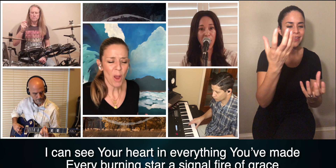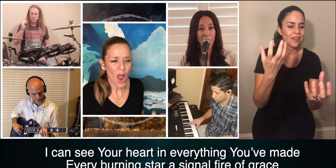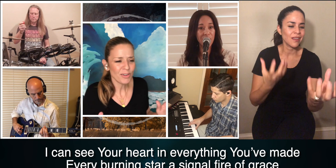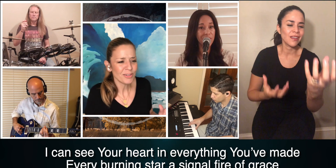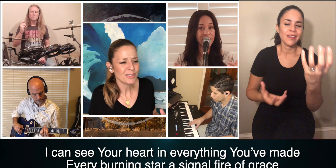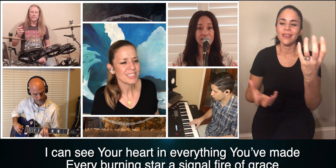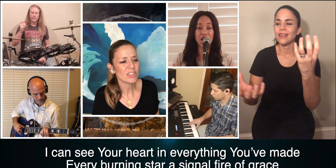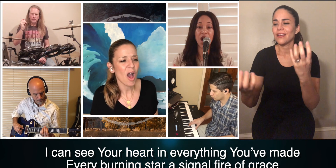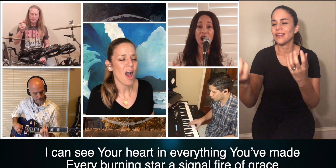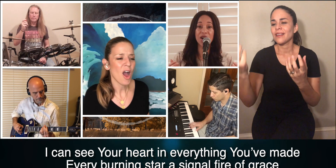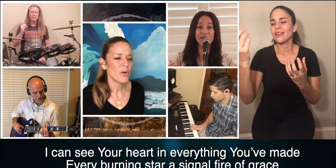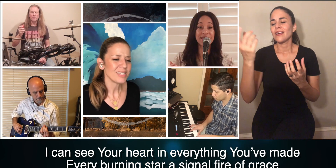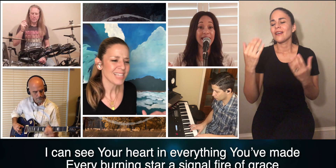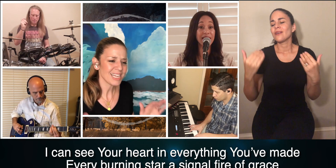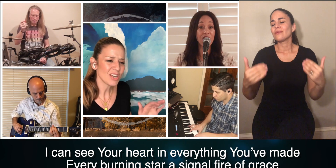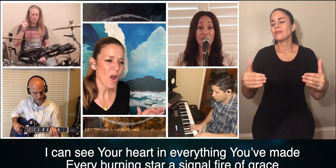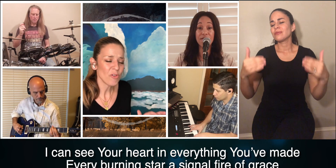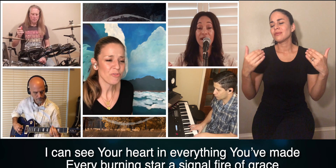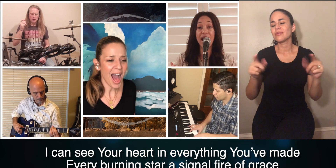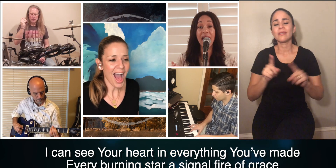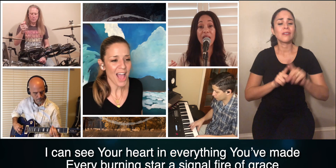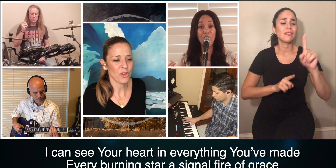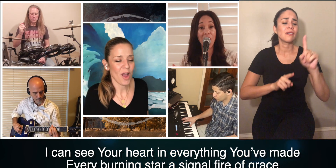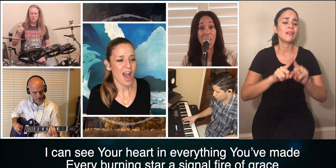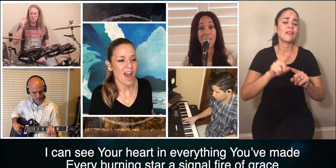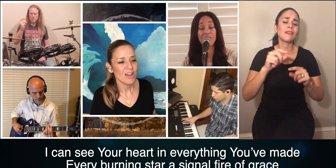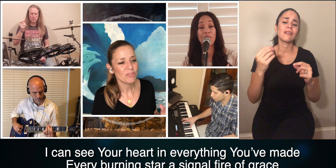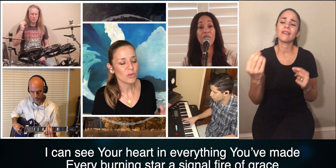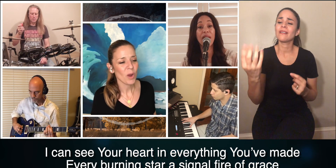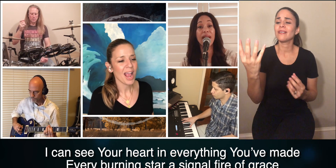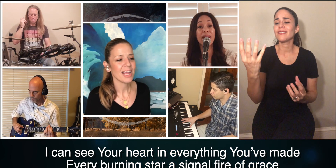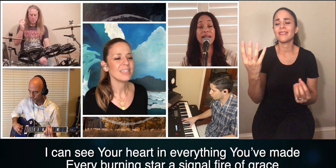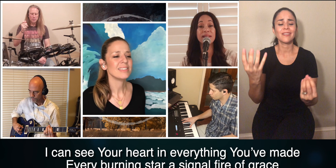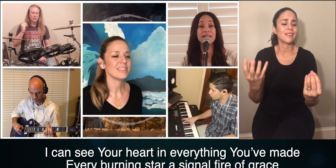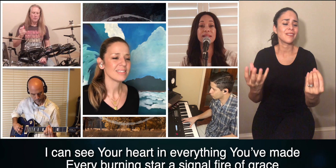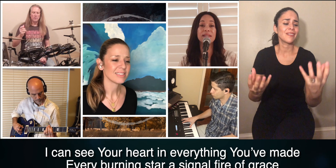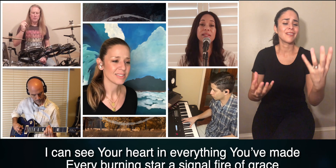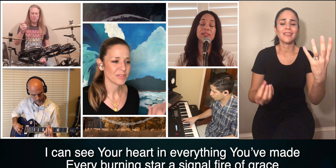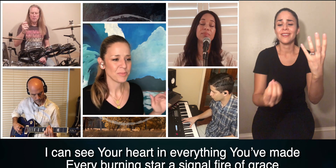Every burning star, a signal fire of